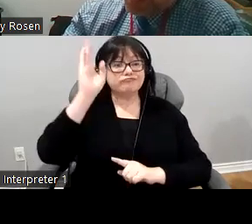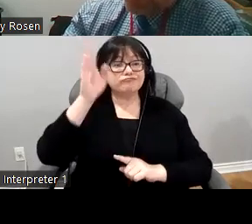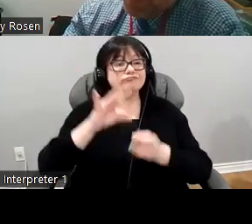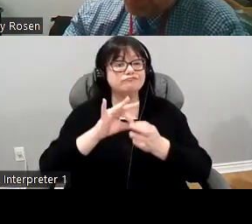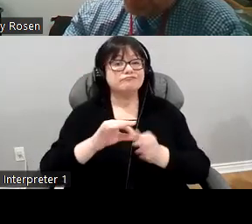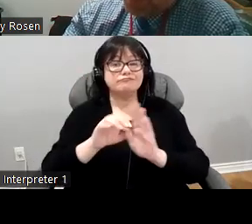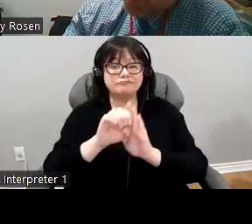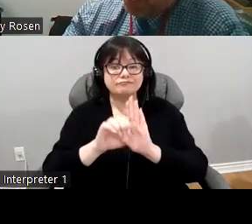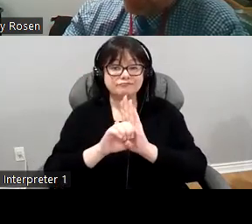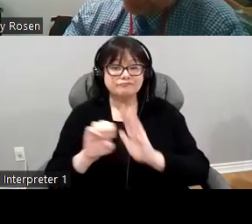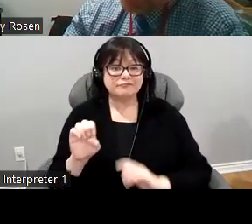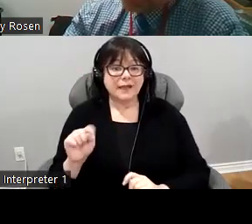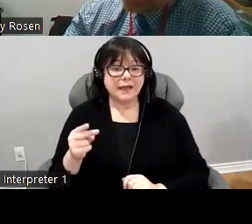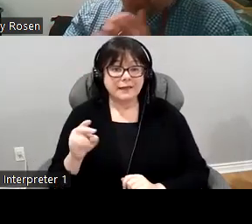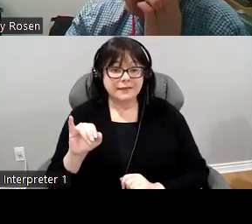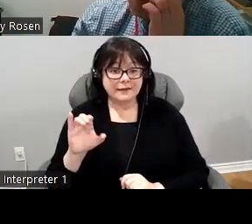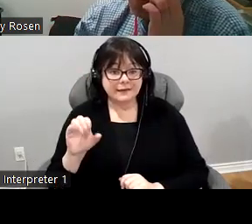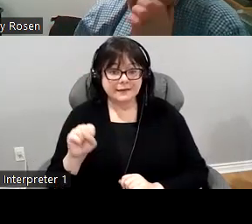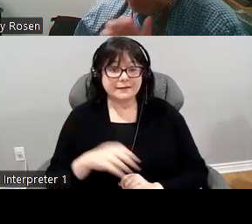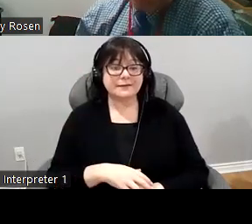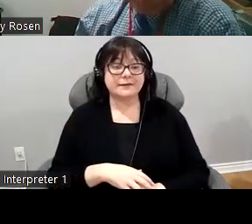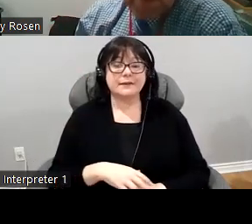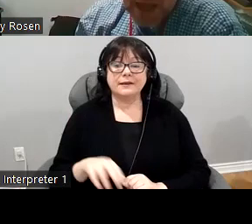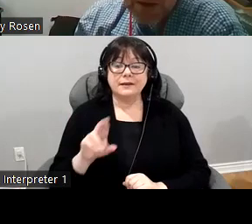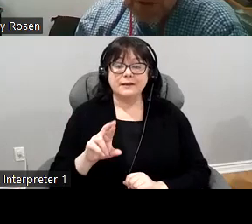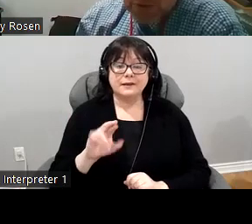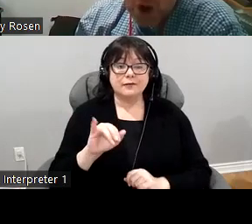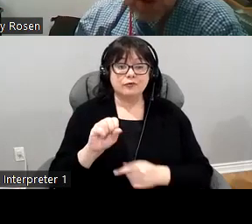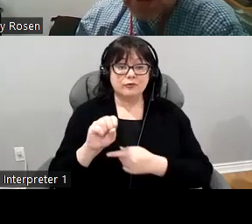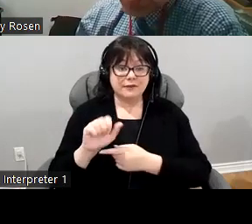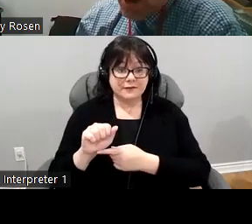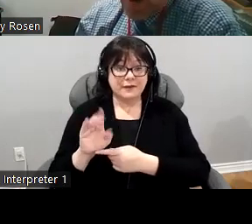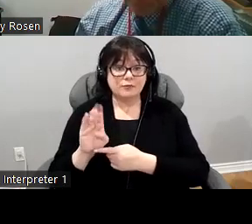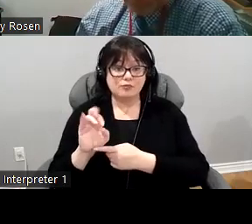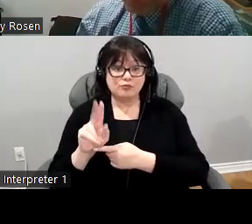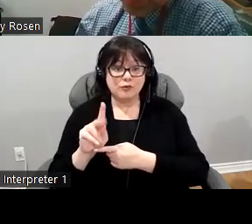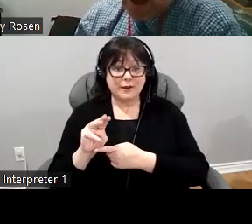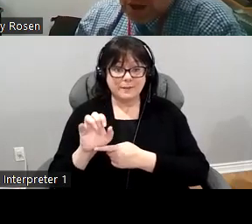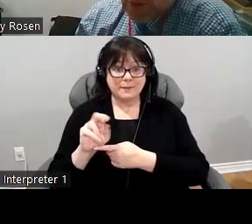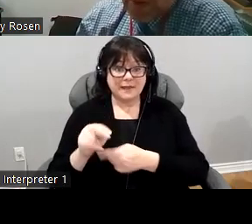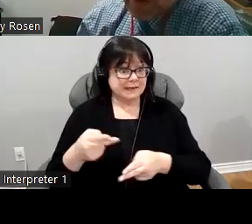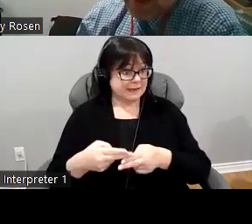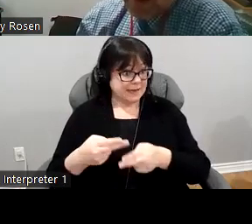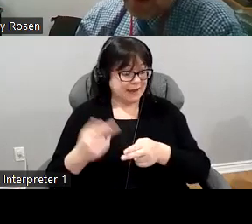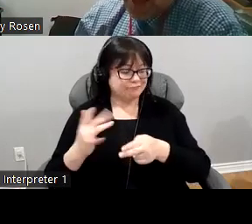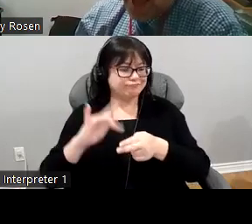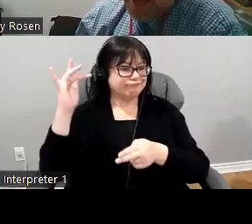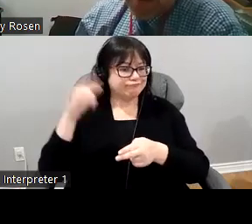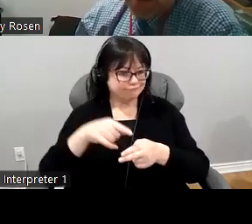a Lifetime Achievement Award to Risa Breckman, who I think many of you know, or at least know of. She is